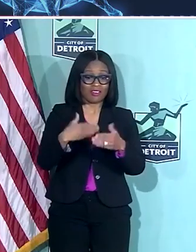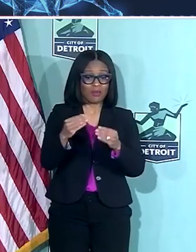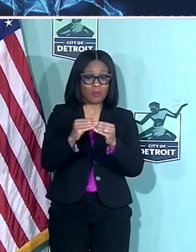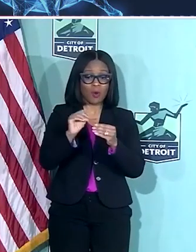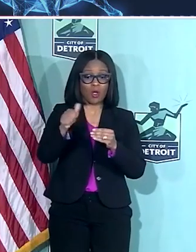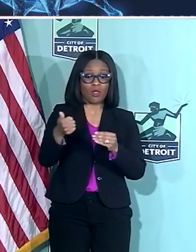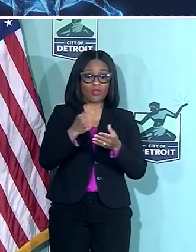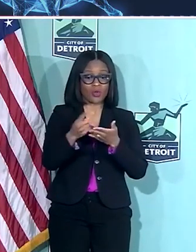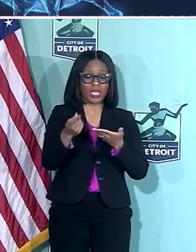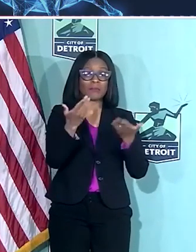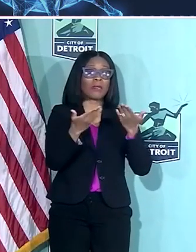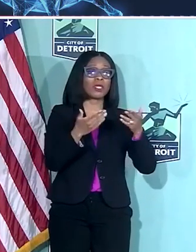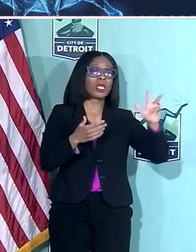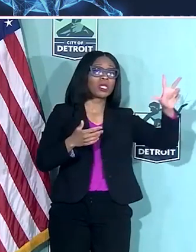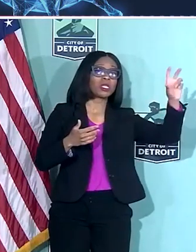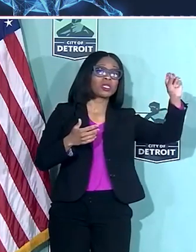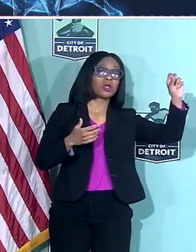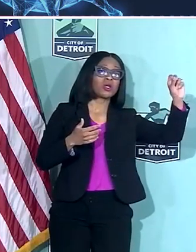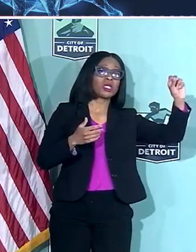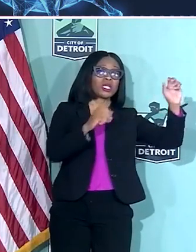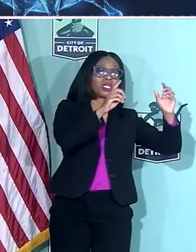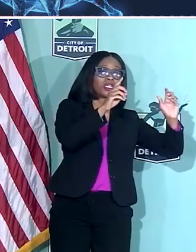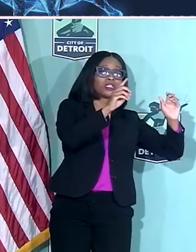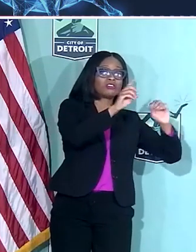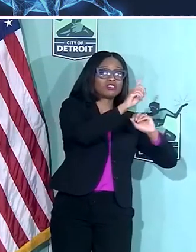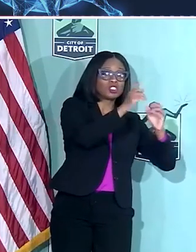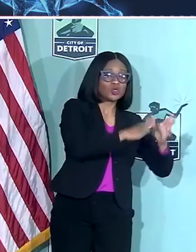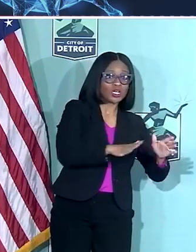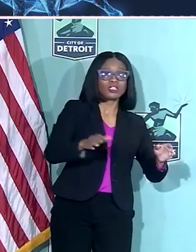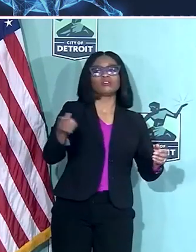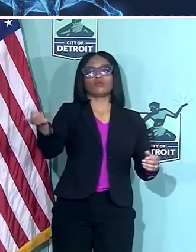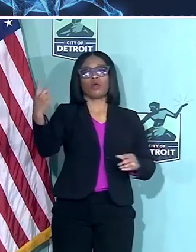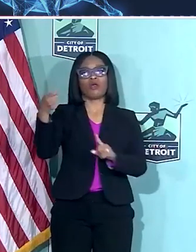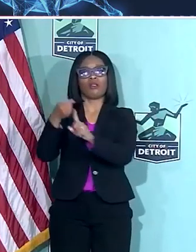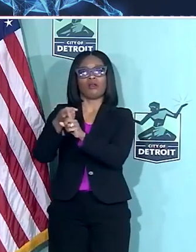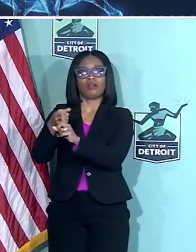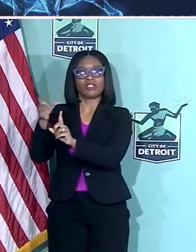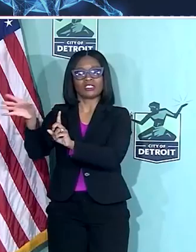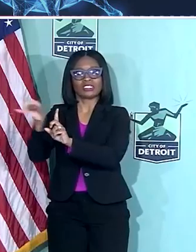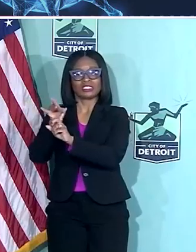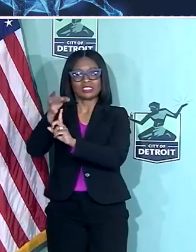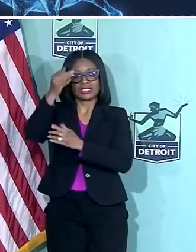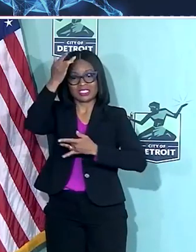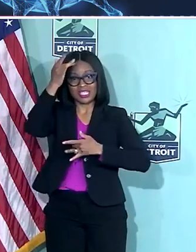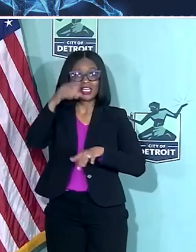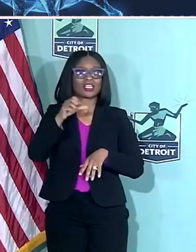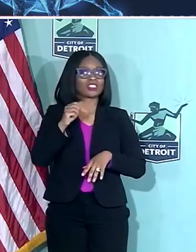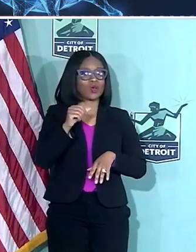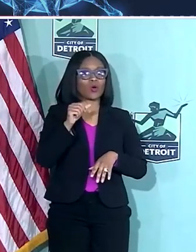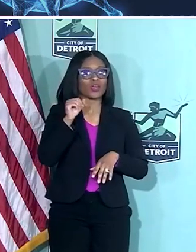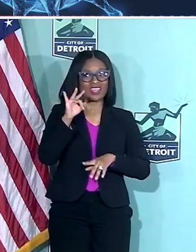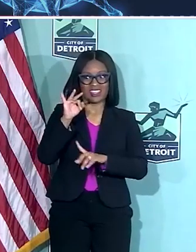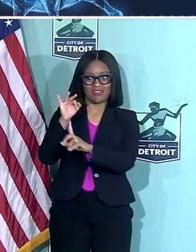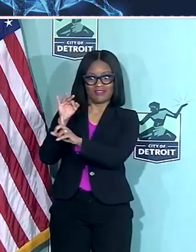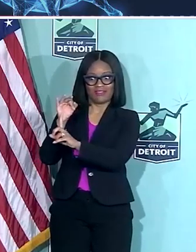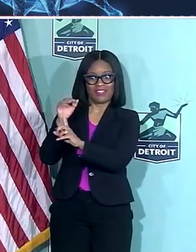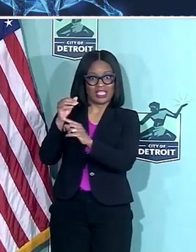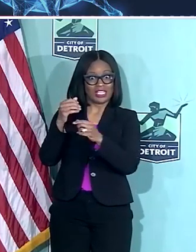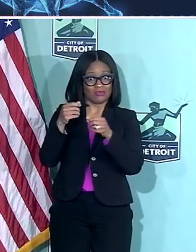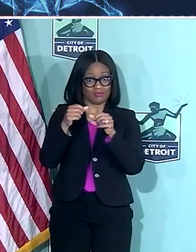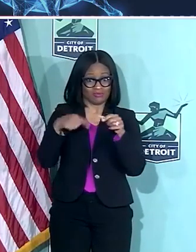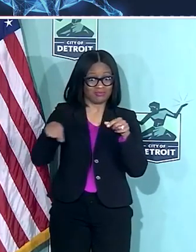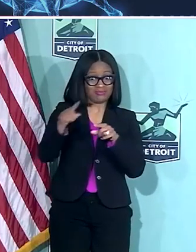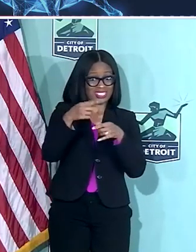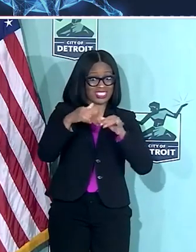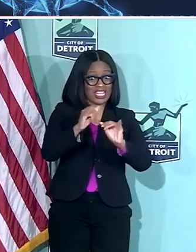out of 30. And if we can just keep our masks on, so the 1 out of 20 don't infect 8 of their neighbors